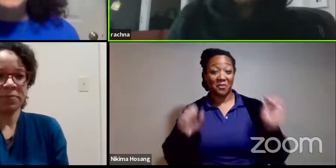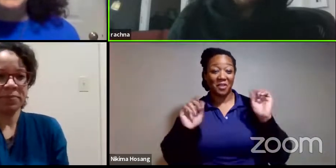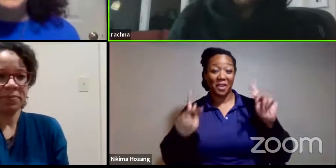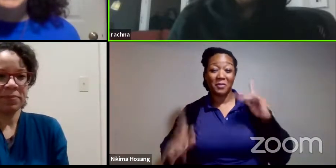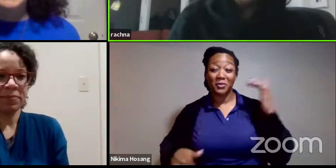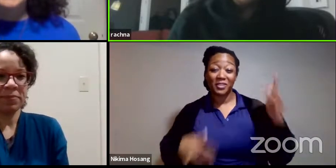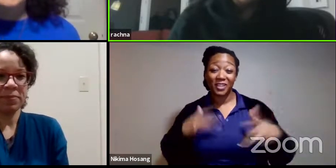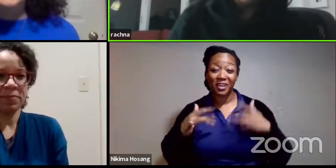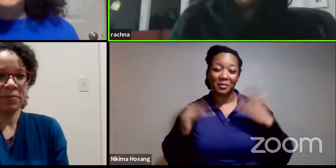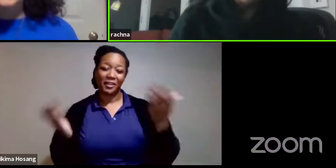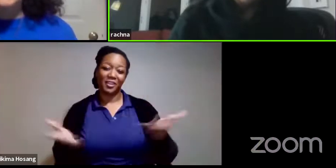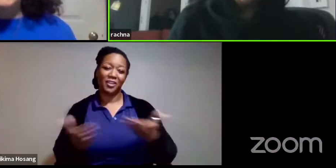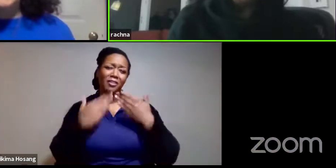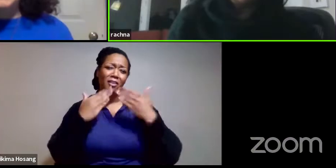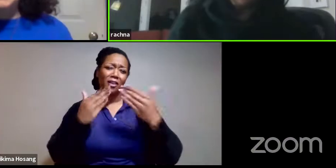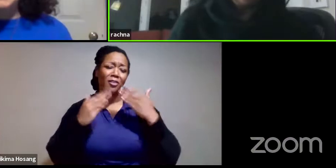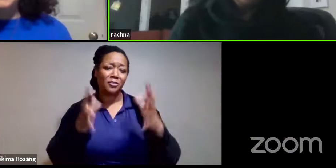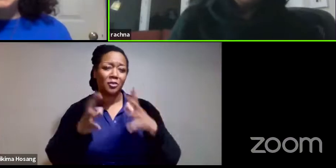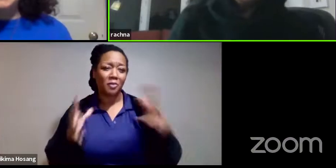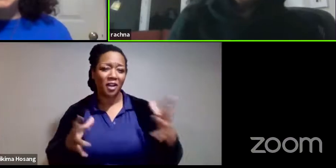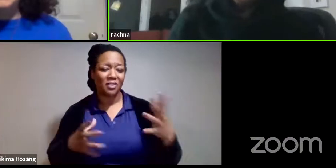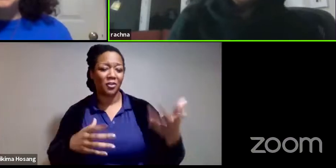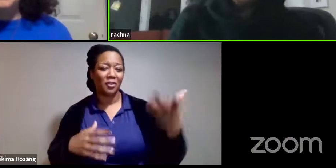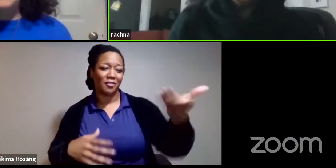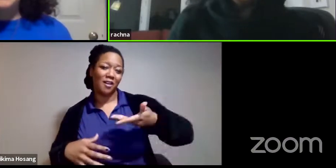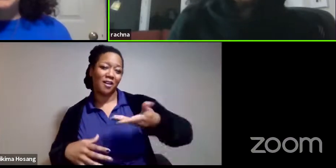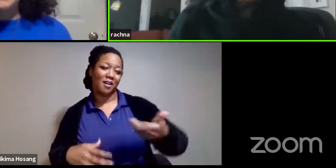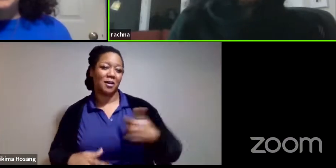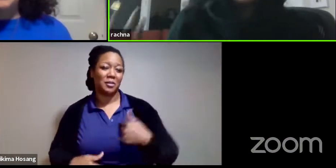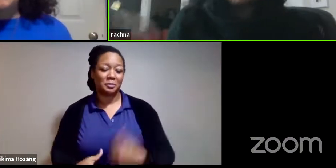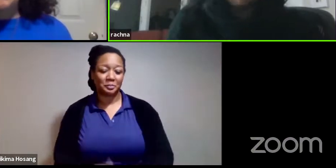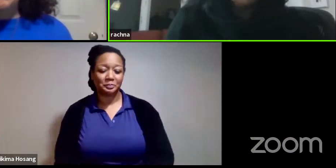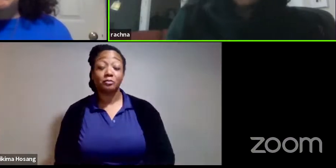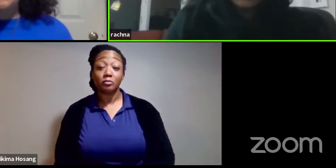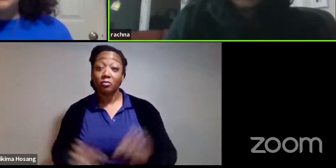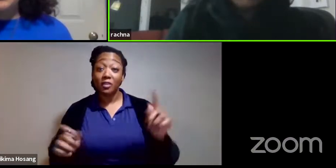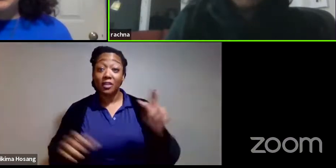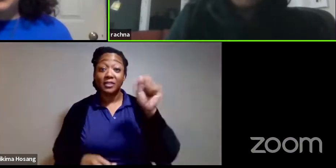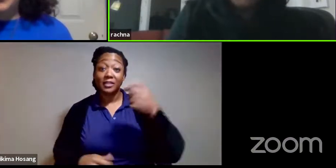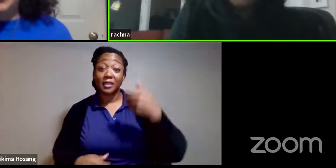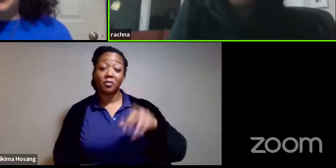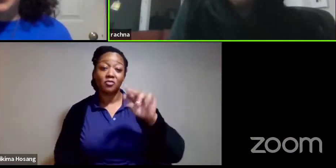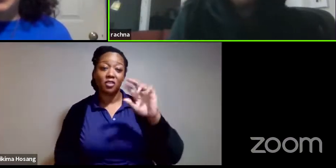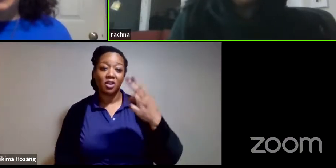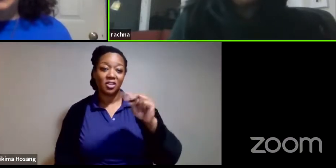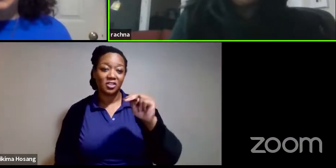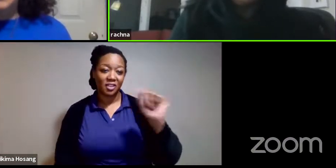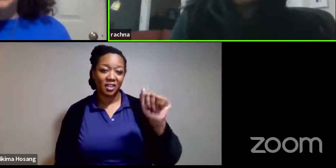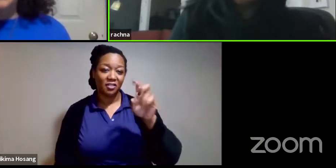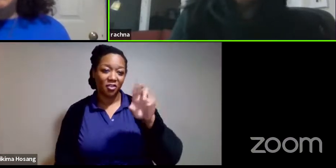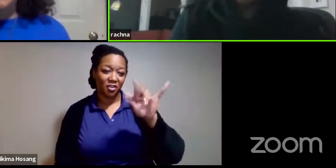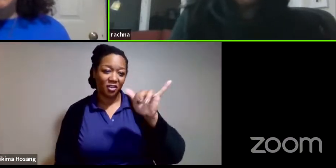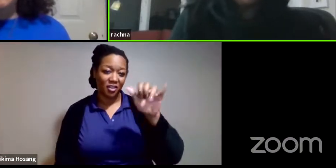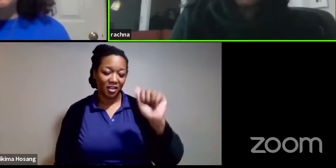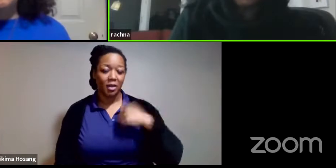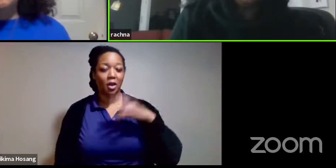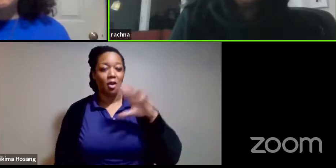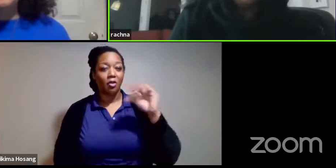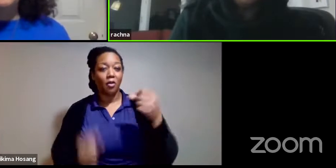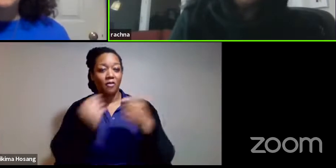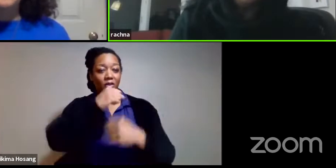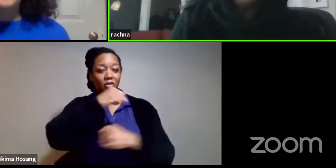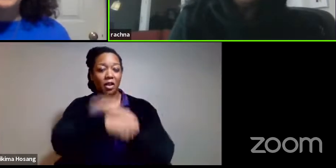excited to be here. Thank you so much for having me. Um, so yes, my name is Raj Navarria. I'm a co-founder of MindWell